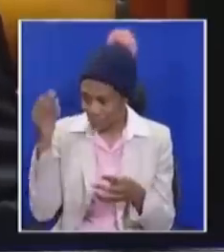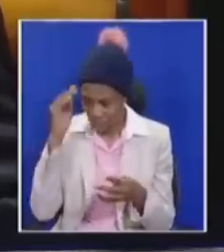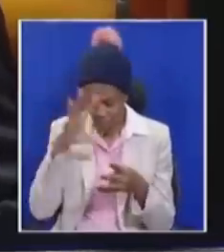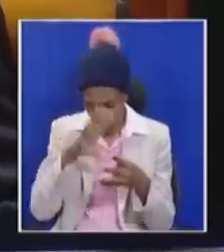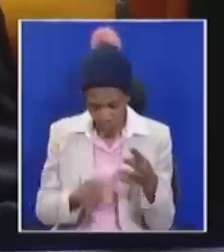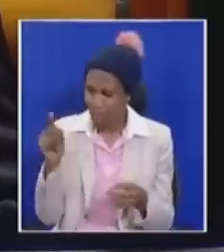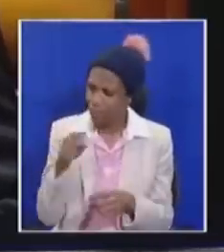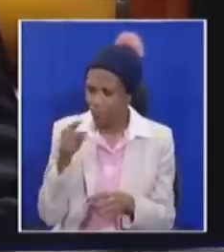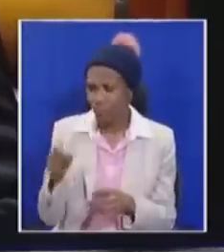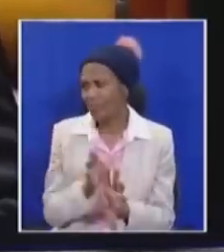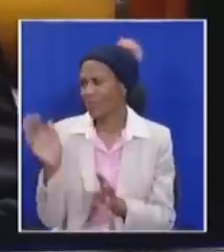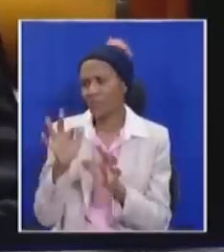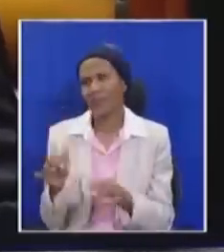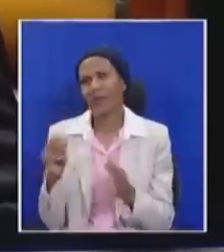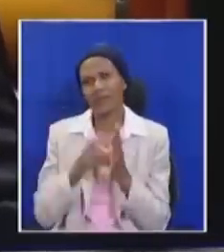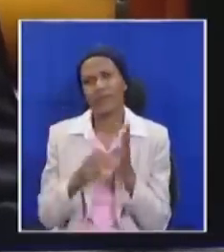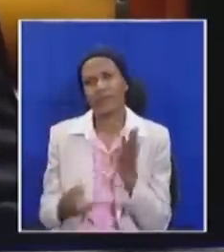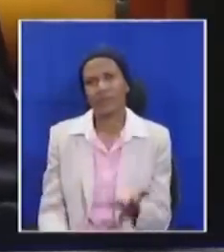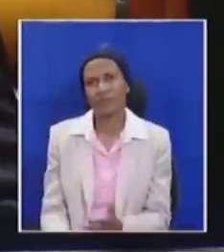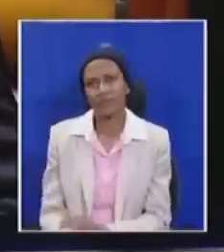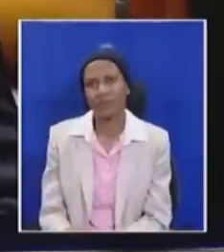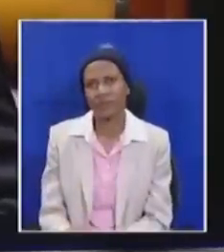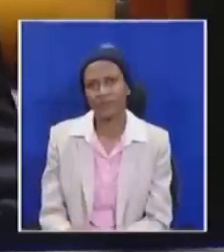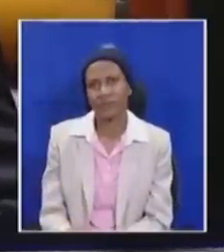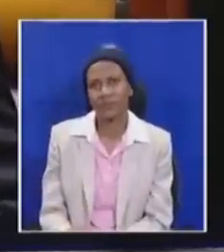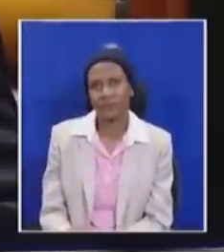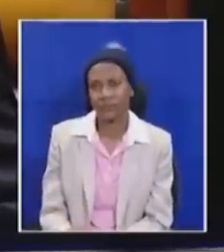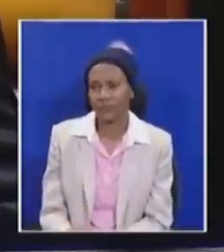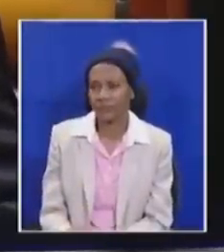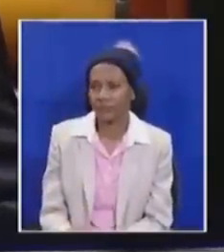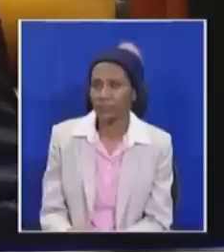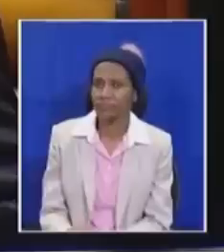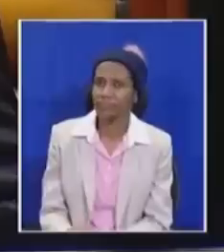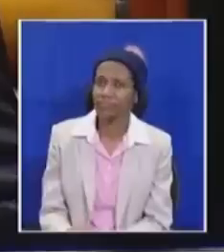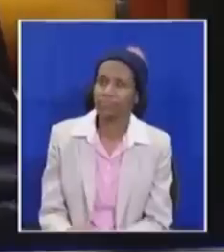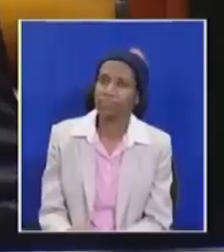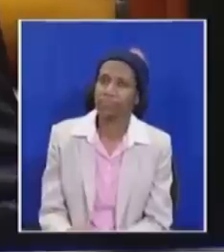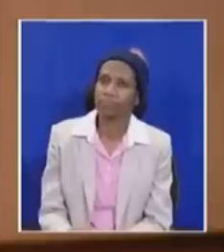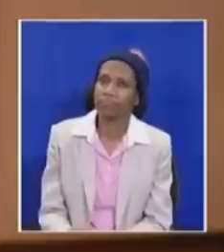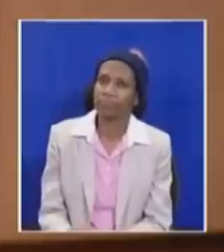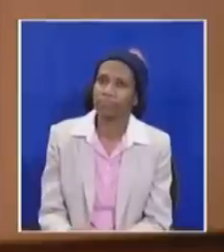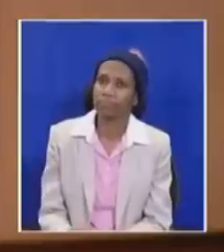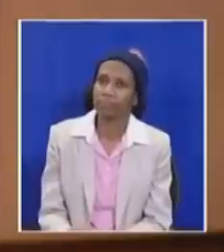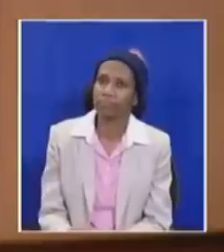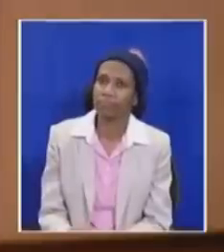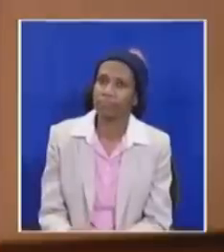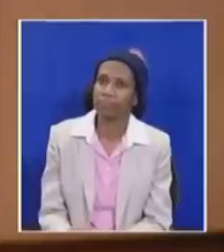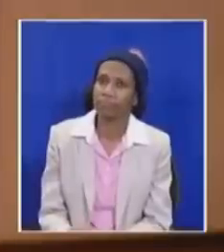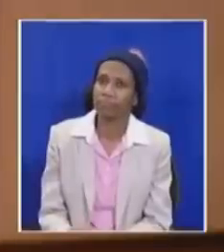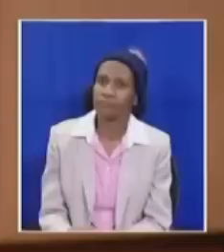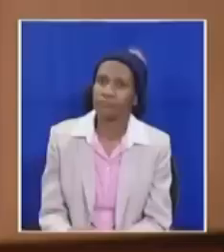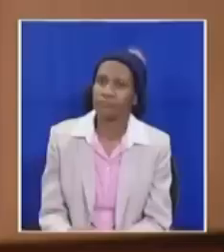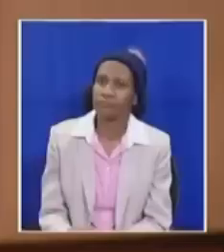parliamentary, you can get away with it from me. And you are not going to do that. Honorable Deputy Speaker, I said at the